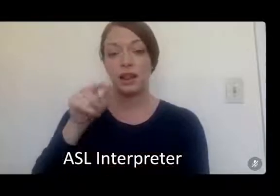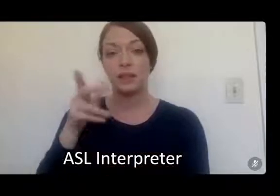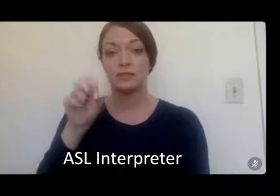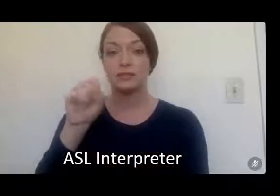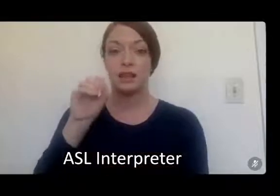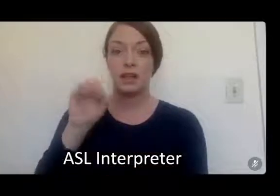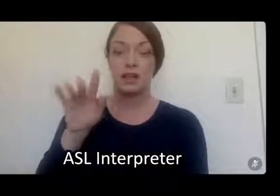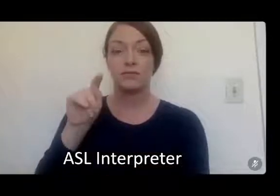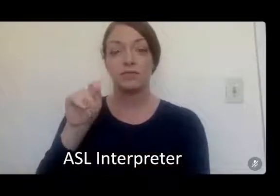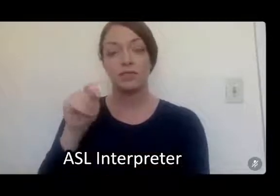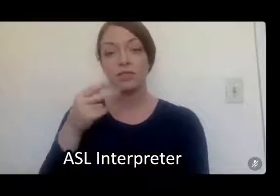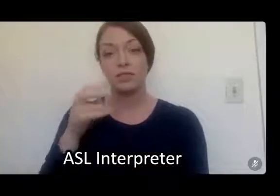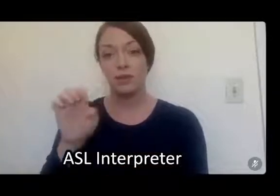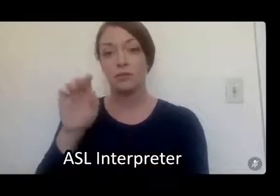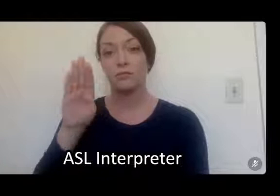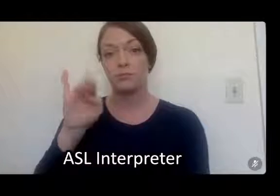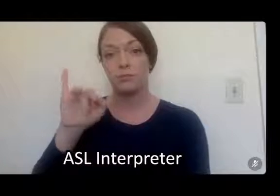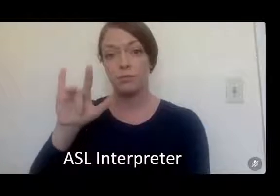www.knightsofthebraille.com.